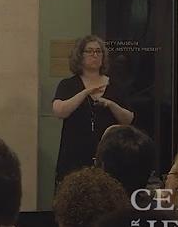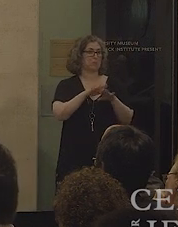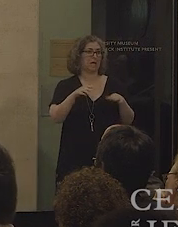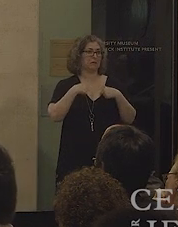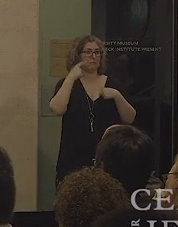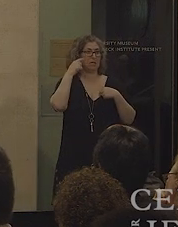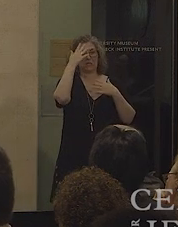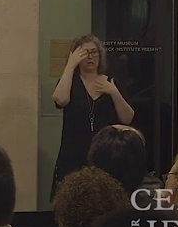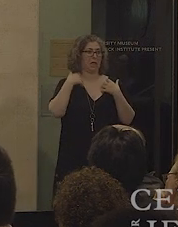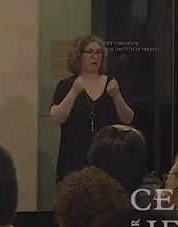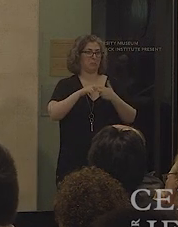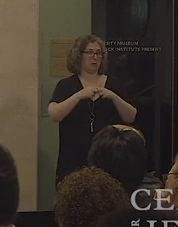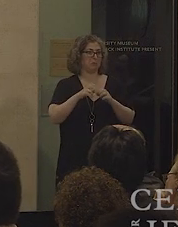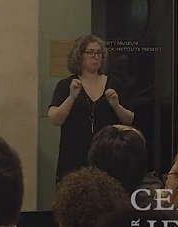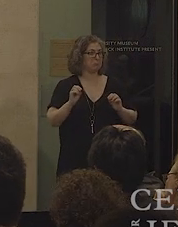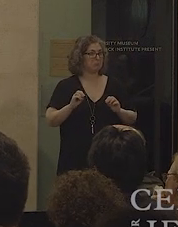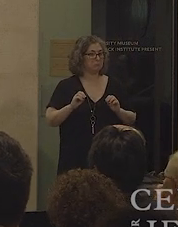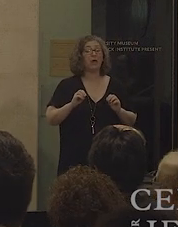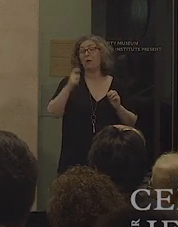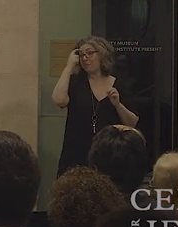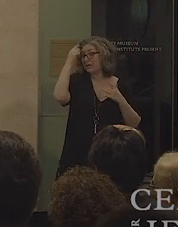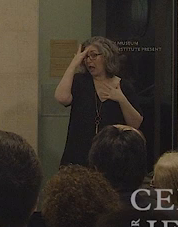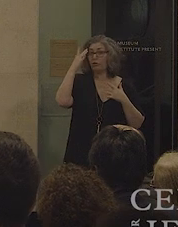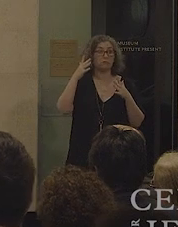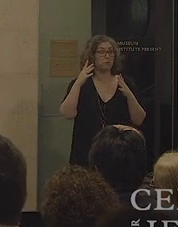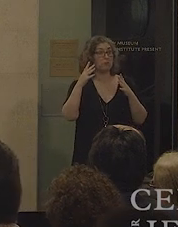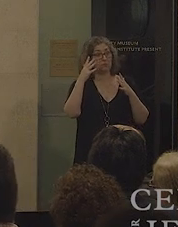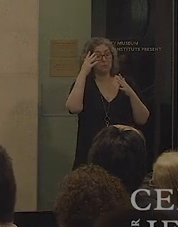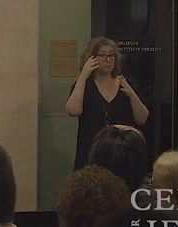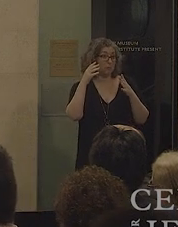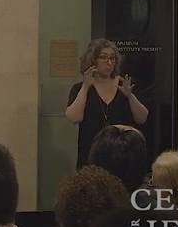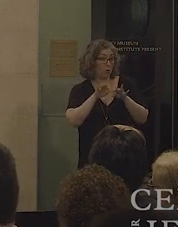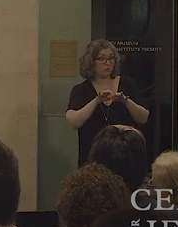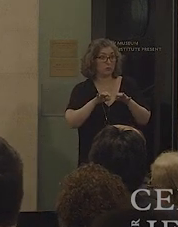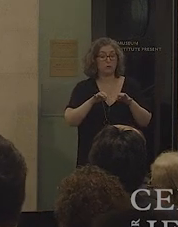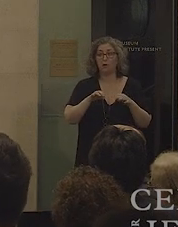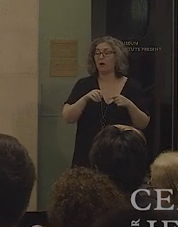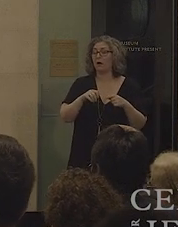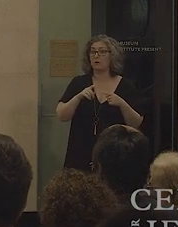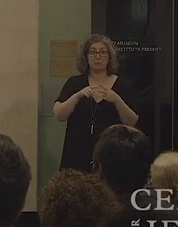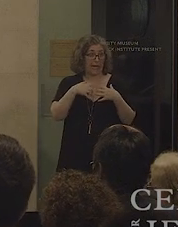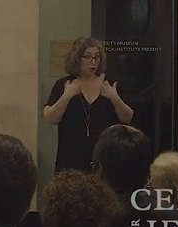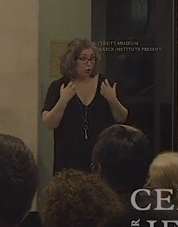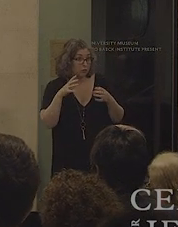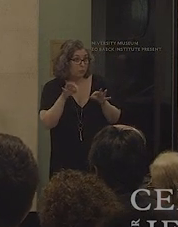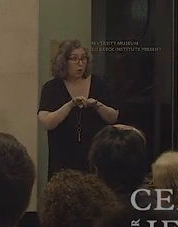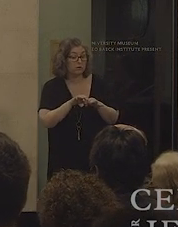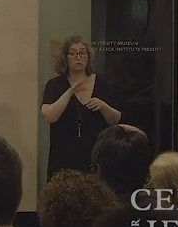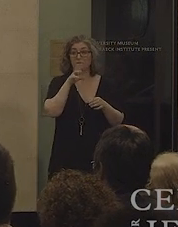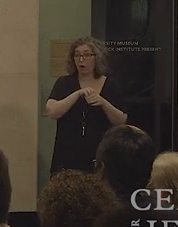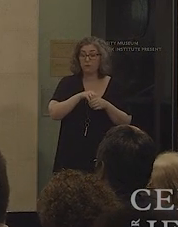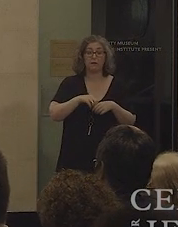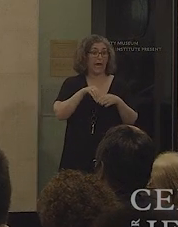mental health component. But mental health is a huge part of it. Anger is a huge part of it. Access is a huge.